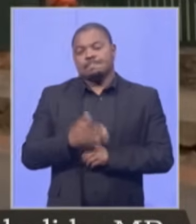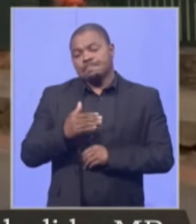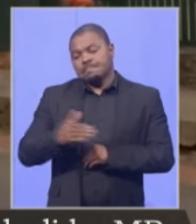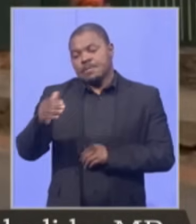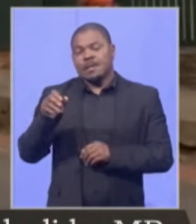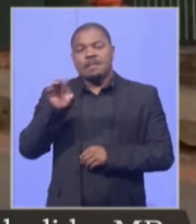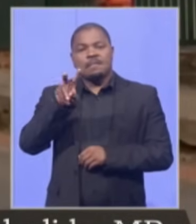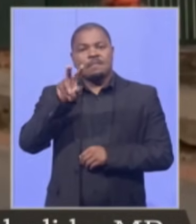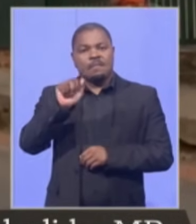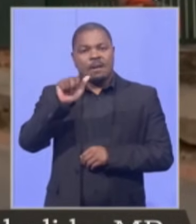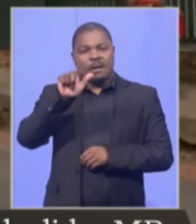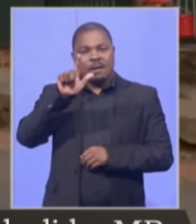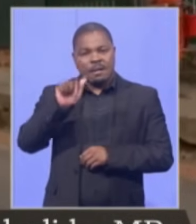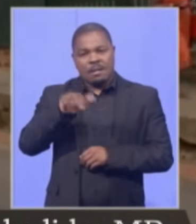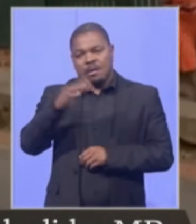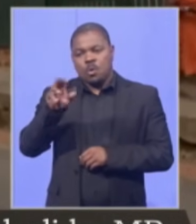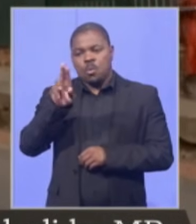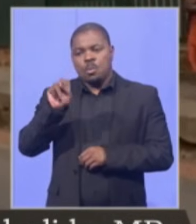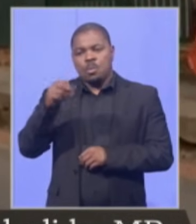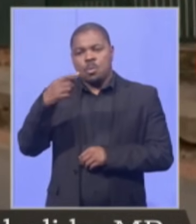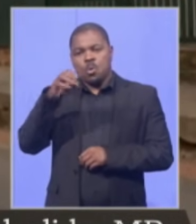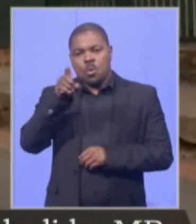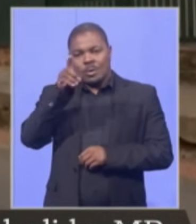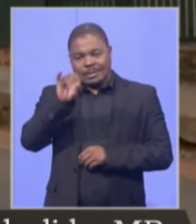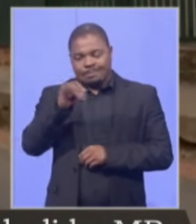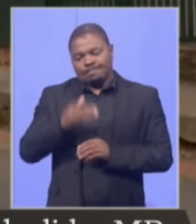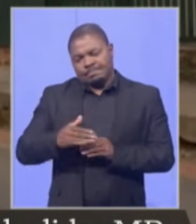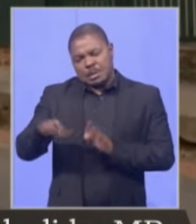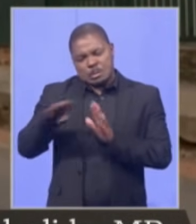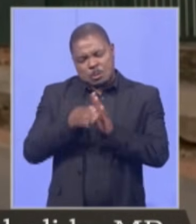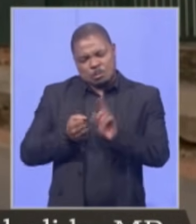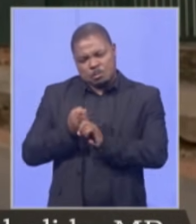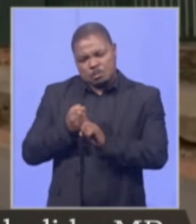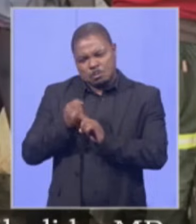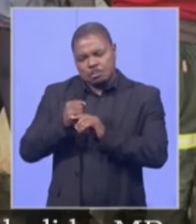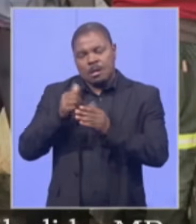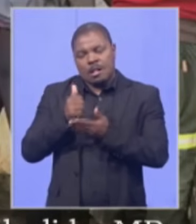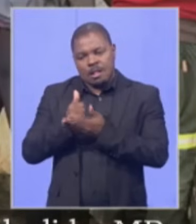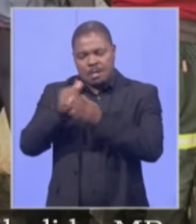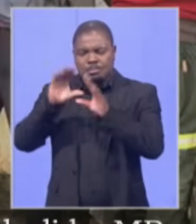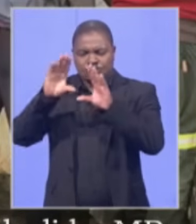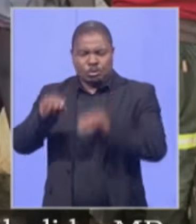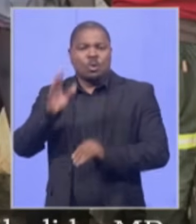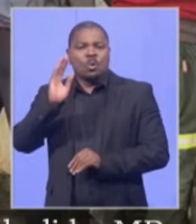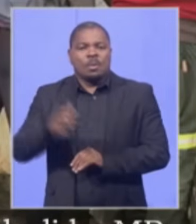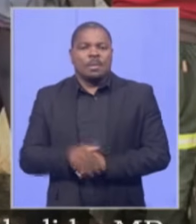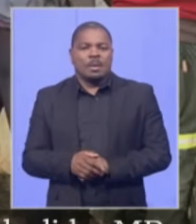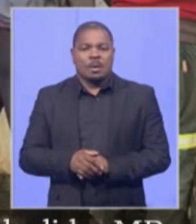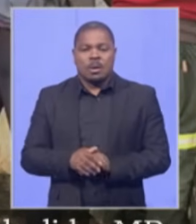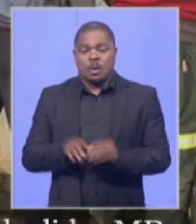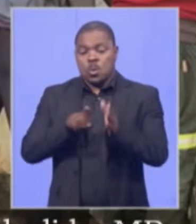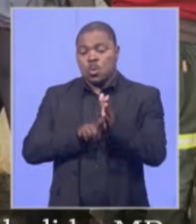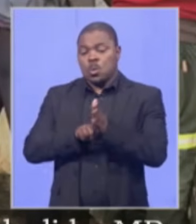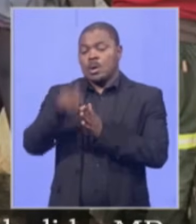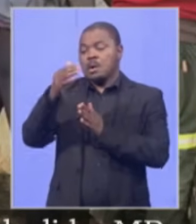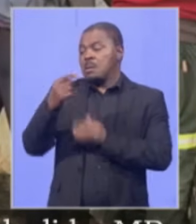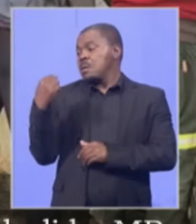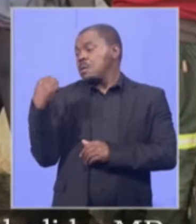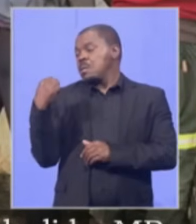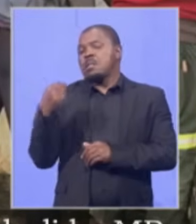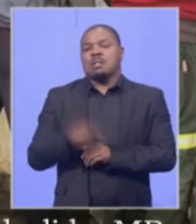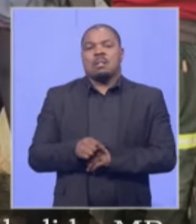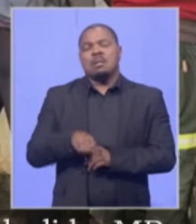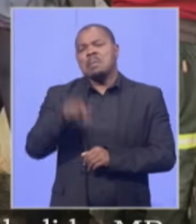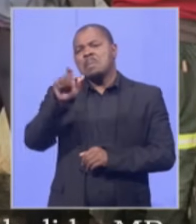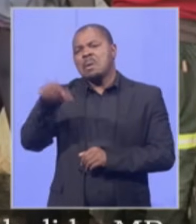lesolo la Vala Umkoti le tla tliša dipoelo go rarolla le province. Mo mafelong a beke go golegilwe boramoepo bao ba